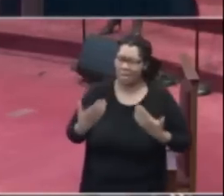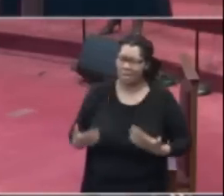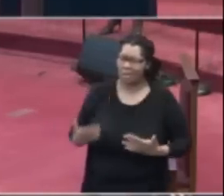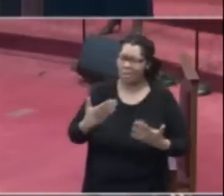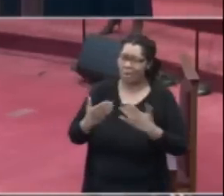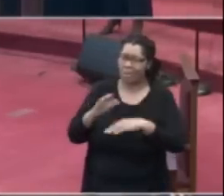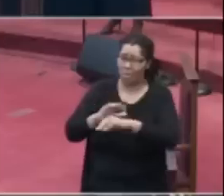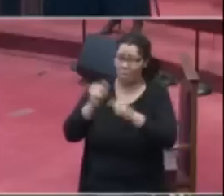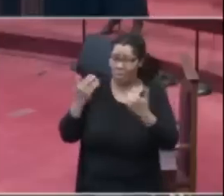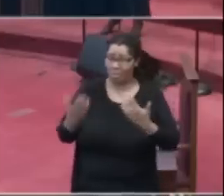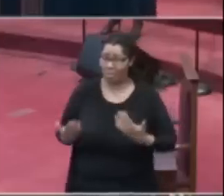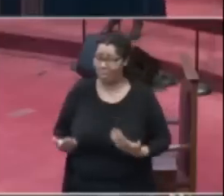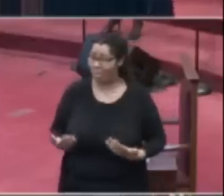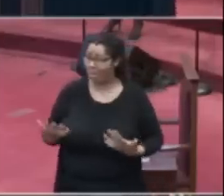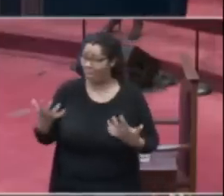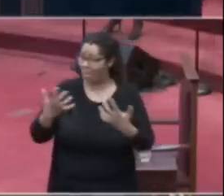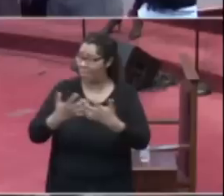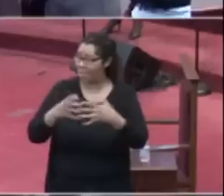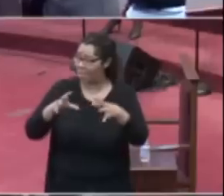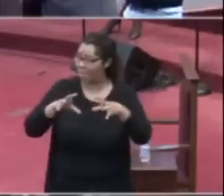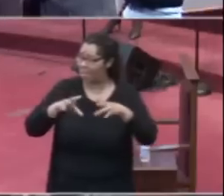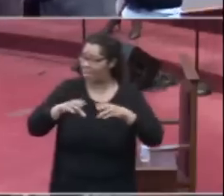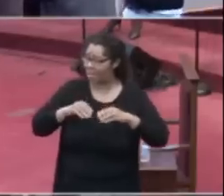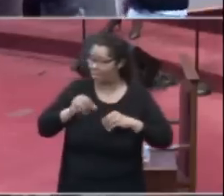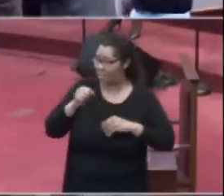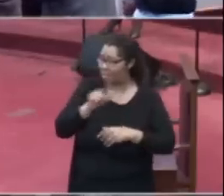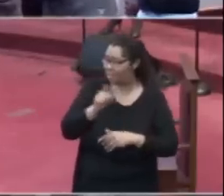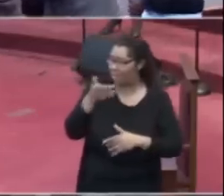Yes, Lord. Yep, God bless you.